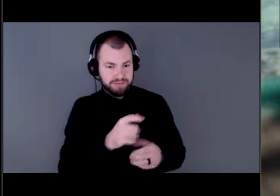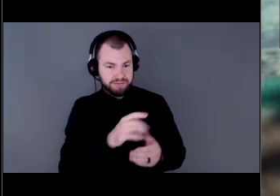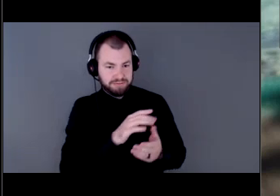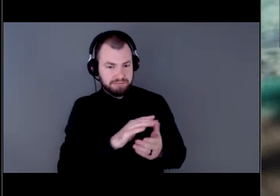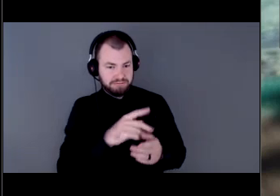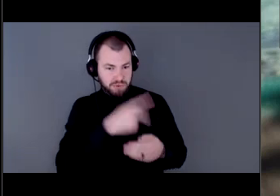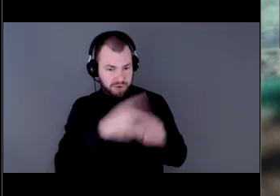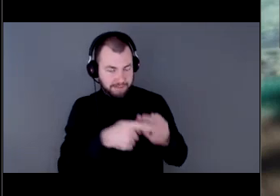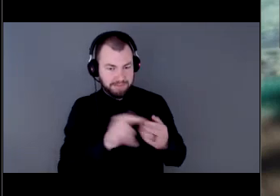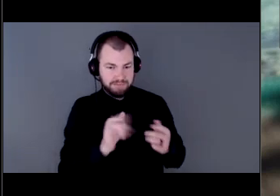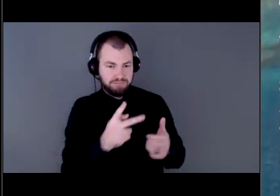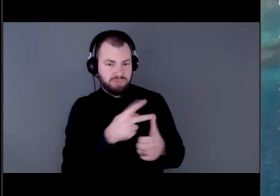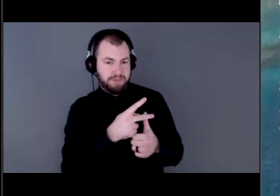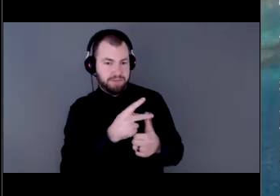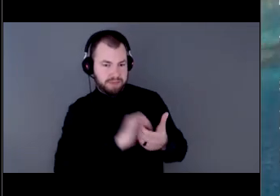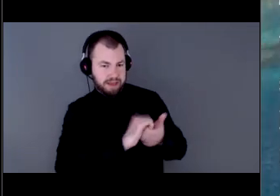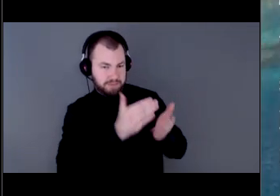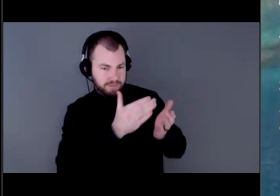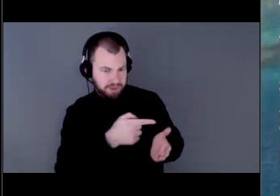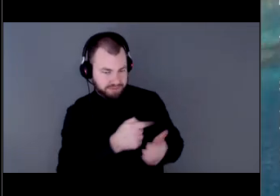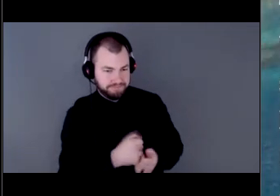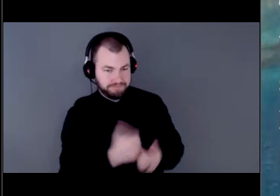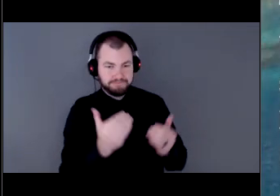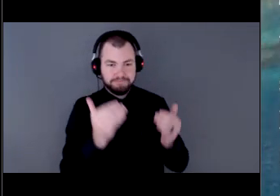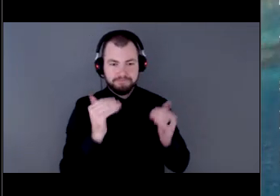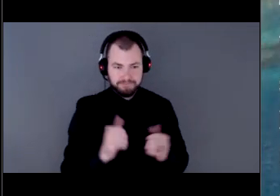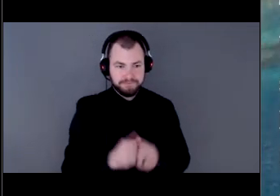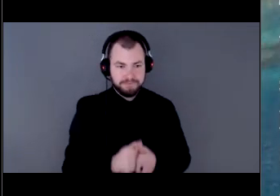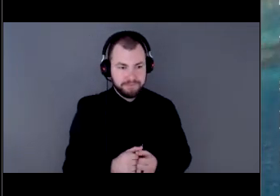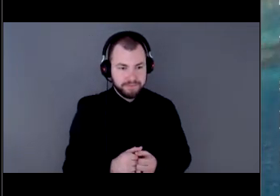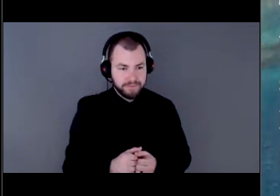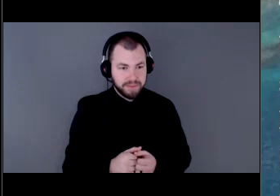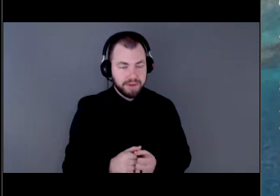collaborators. Next. Our primary mission is to